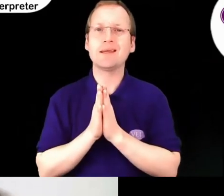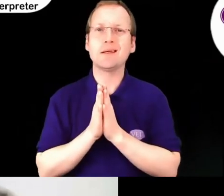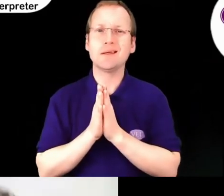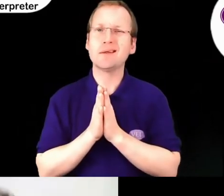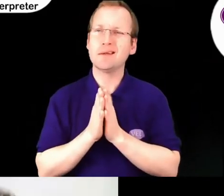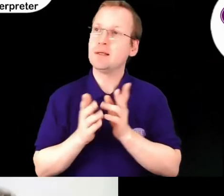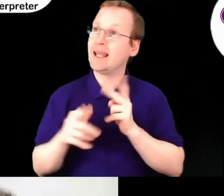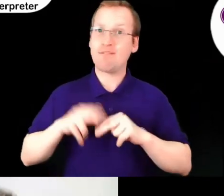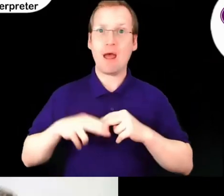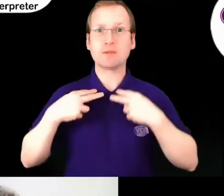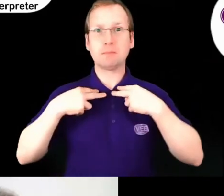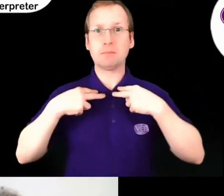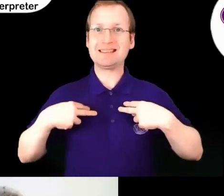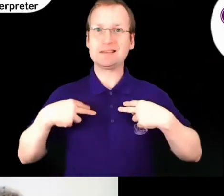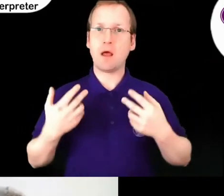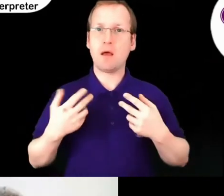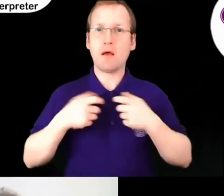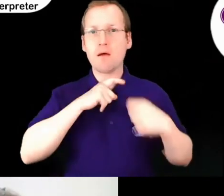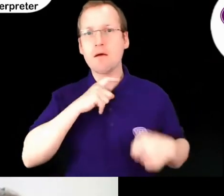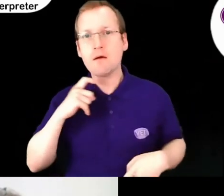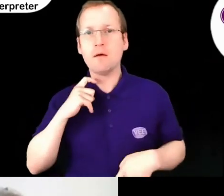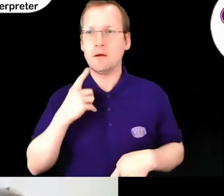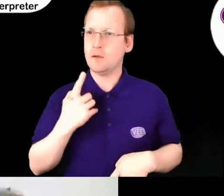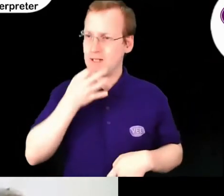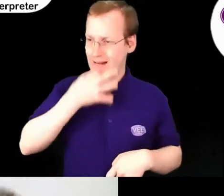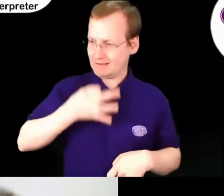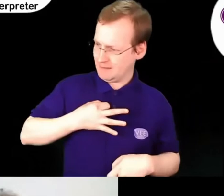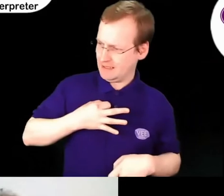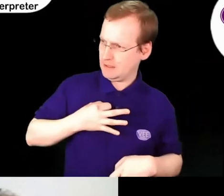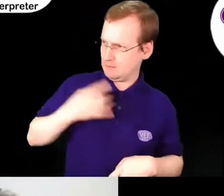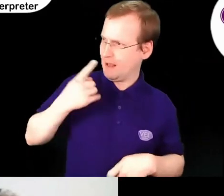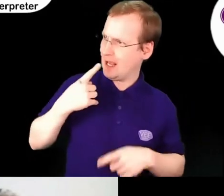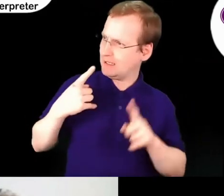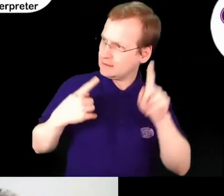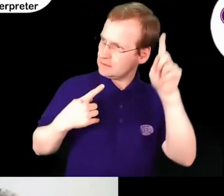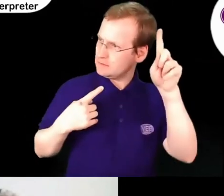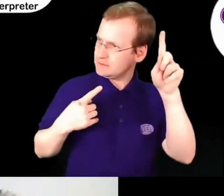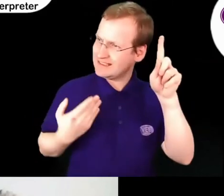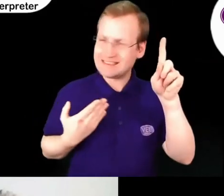were a minister, would necessarily ask me about my devotional life.